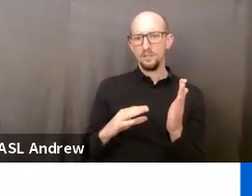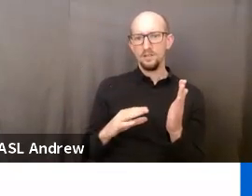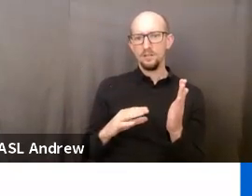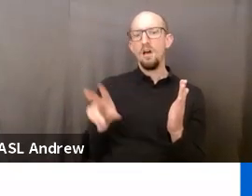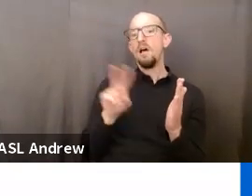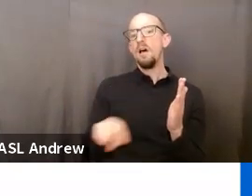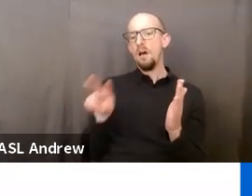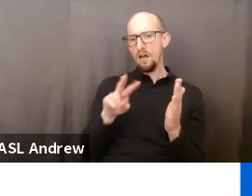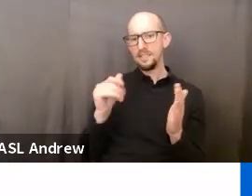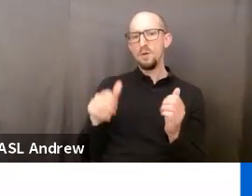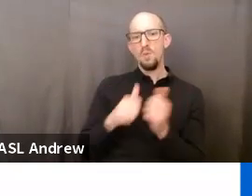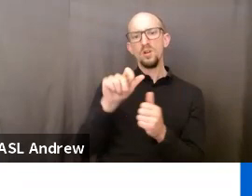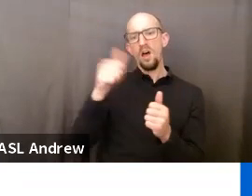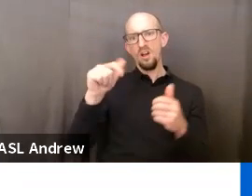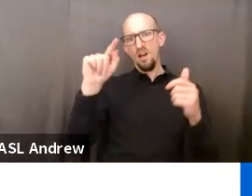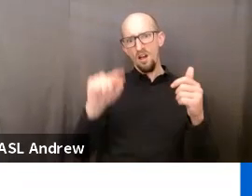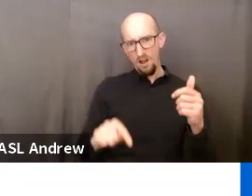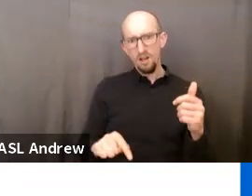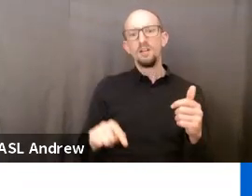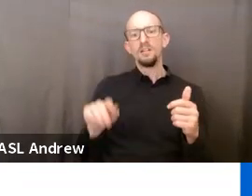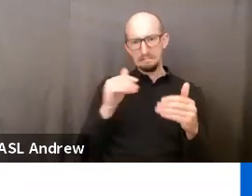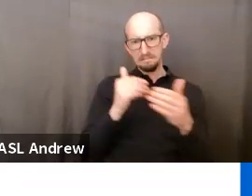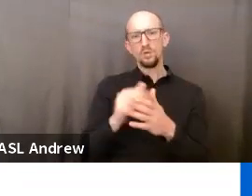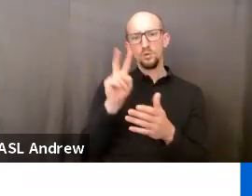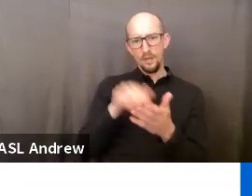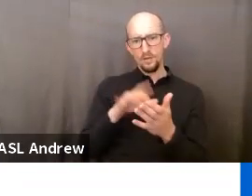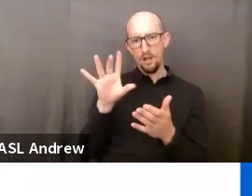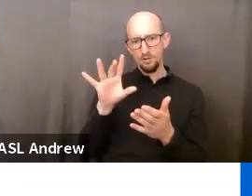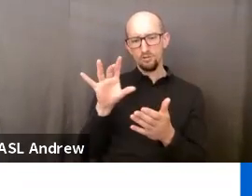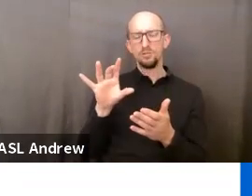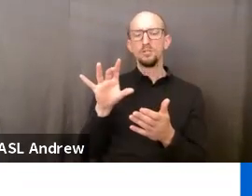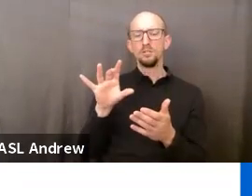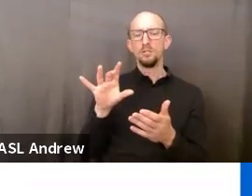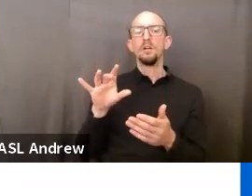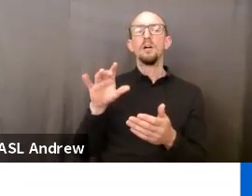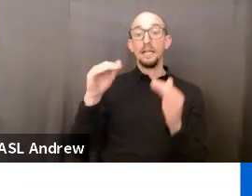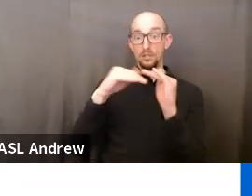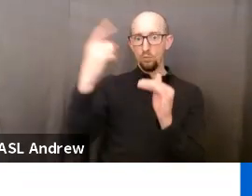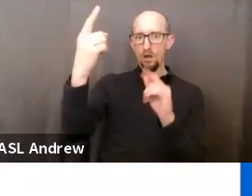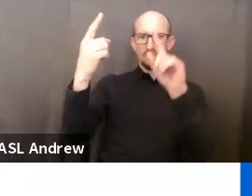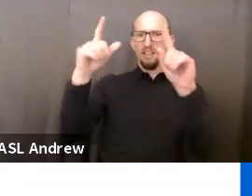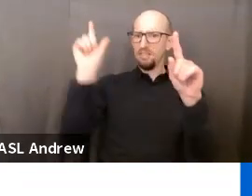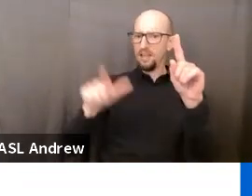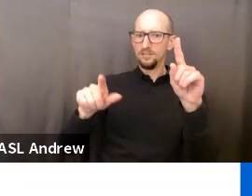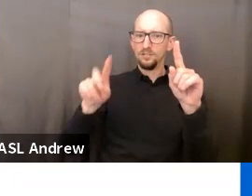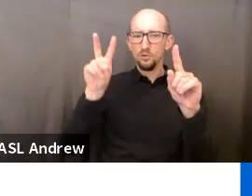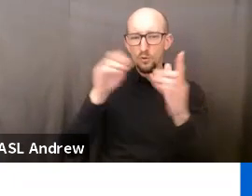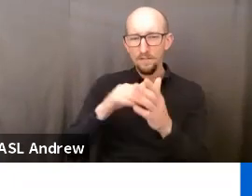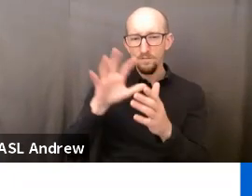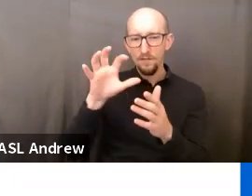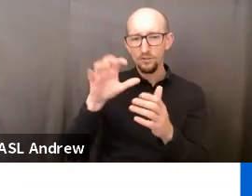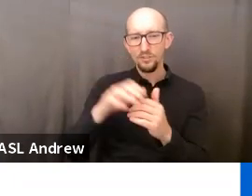Whereas tier 2 is significantly higher than an eyeballed average of about 2,800